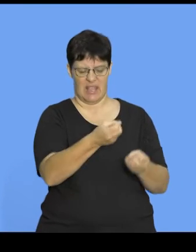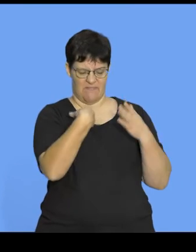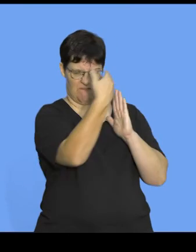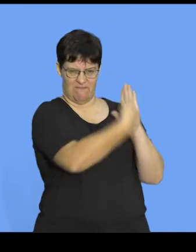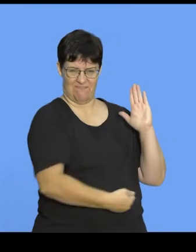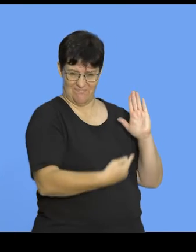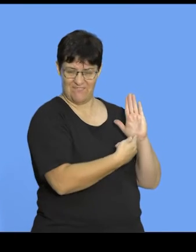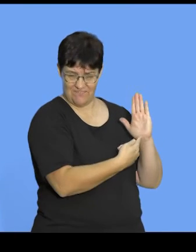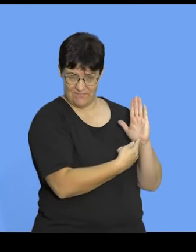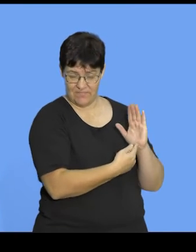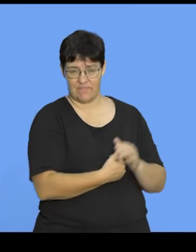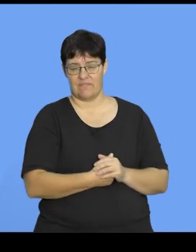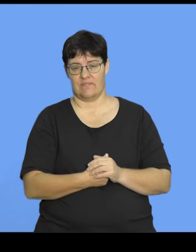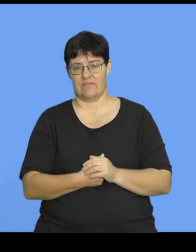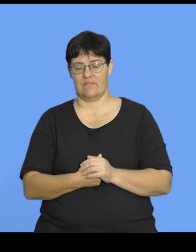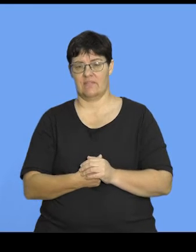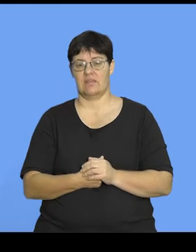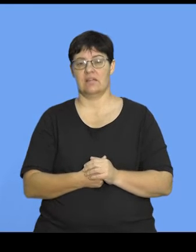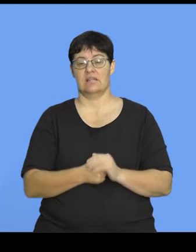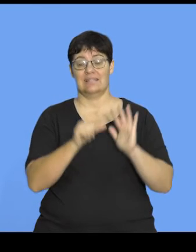you on your information sheet,